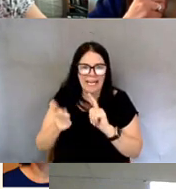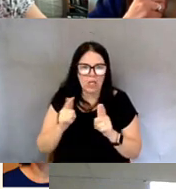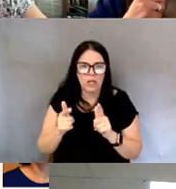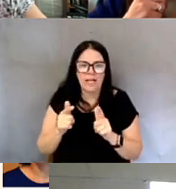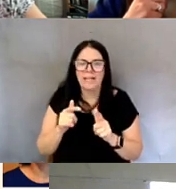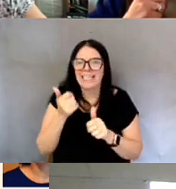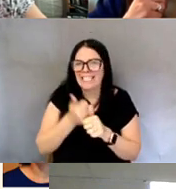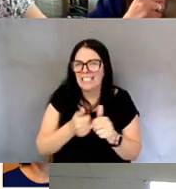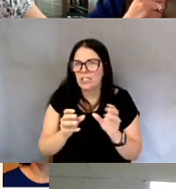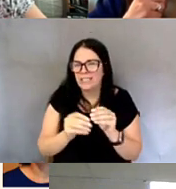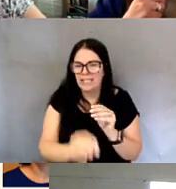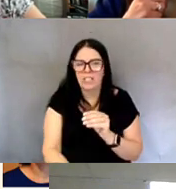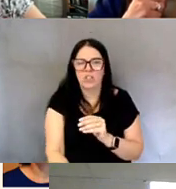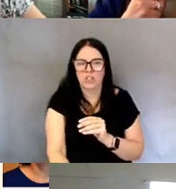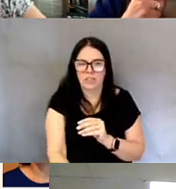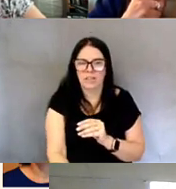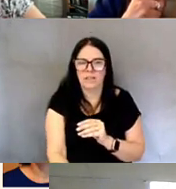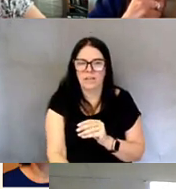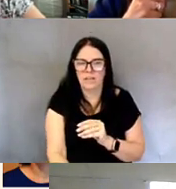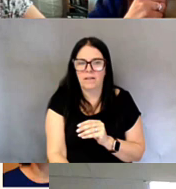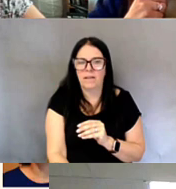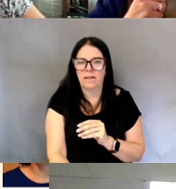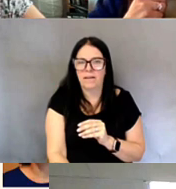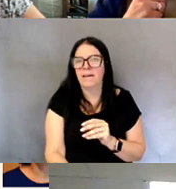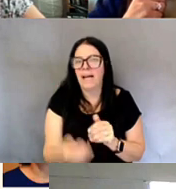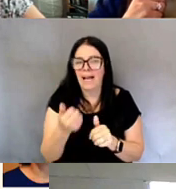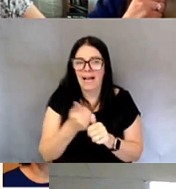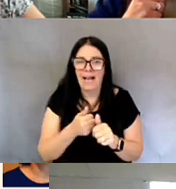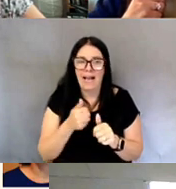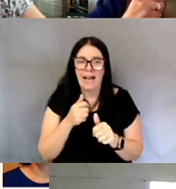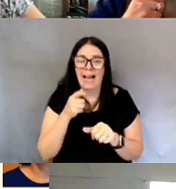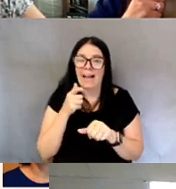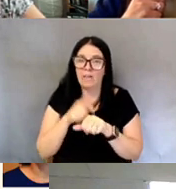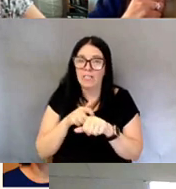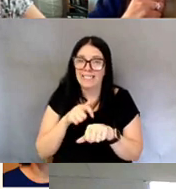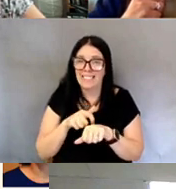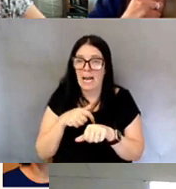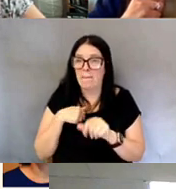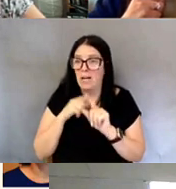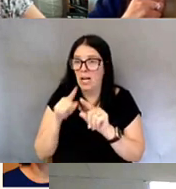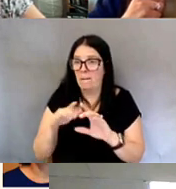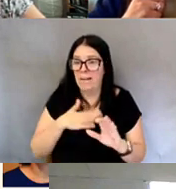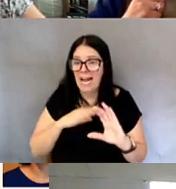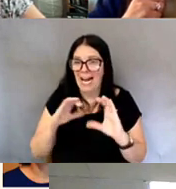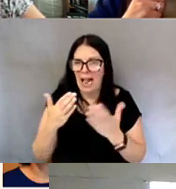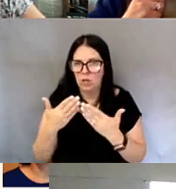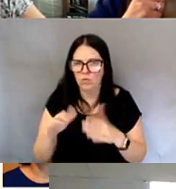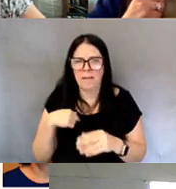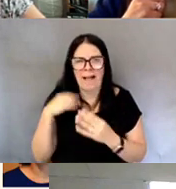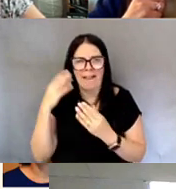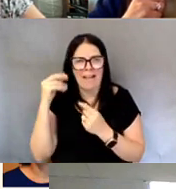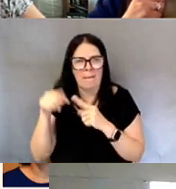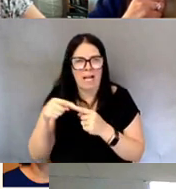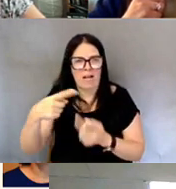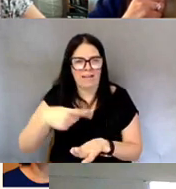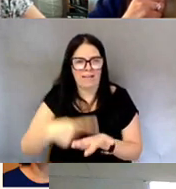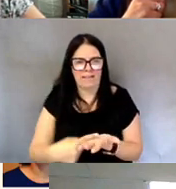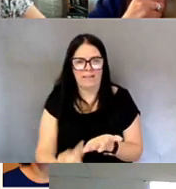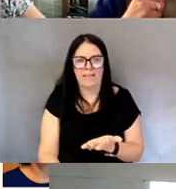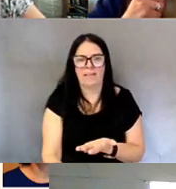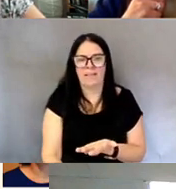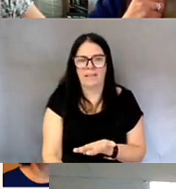each session, each time. When I was in my classroom, I was thinking about those things that we